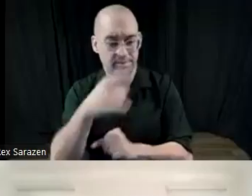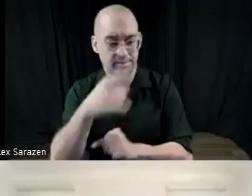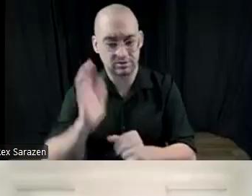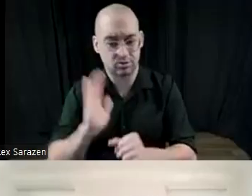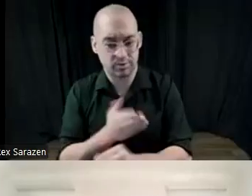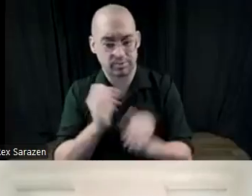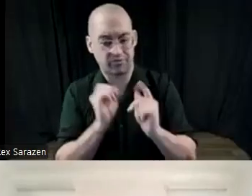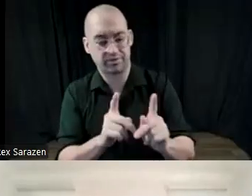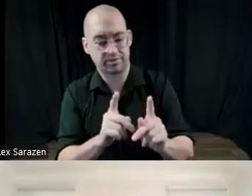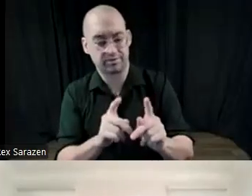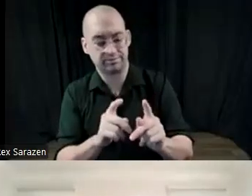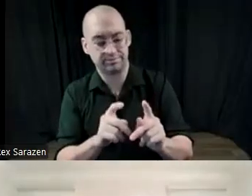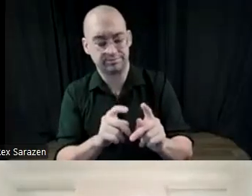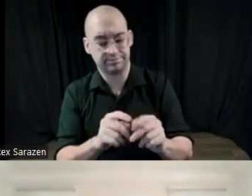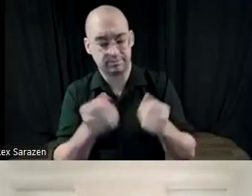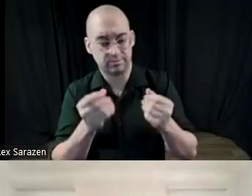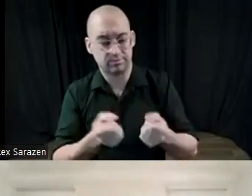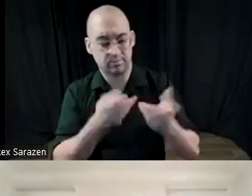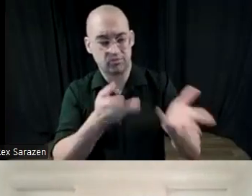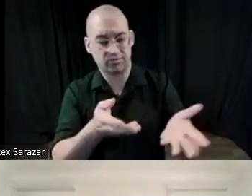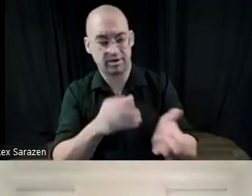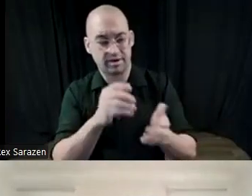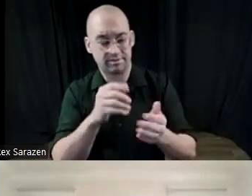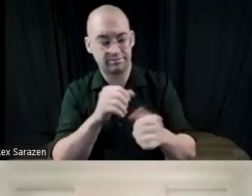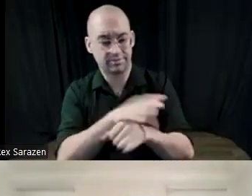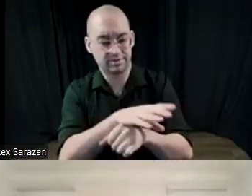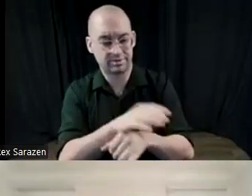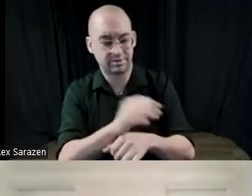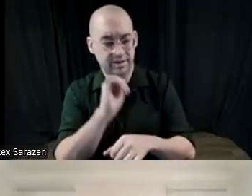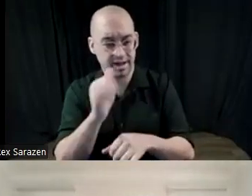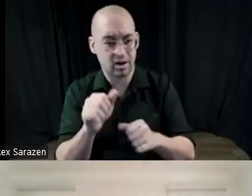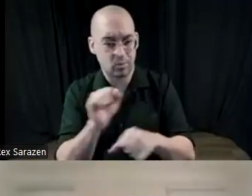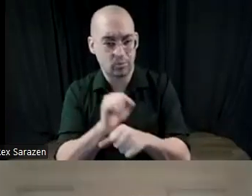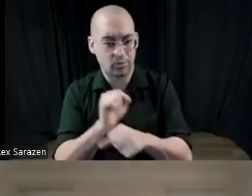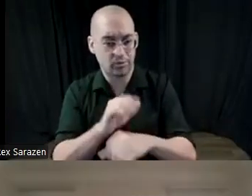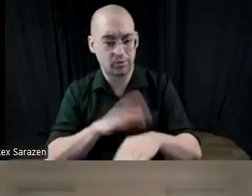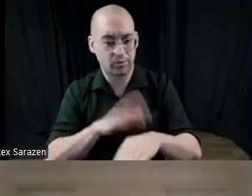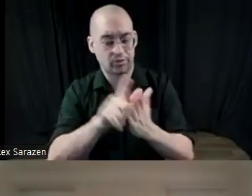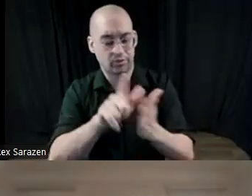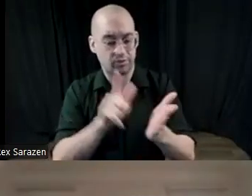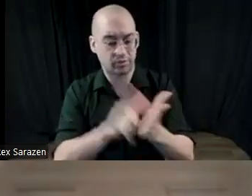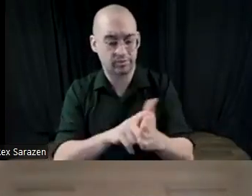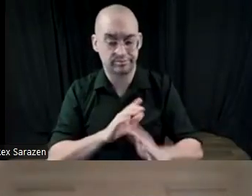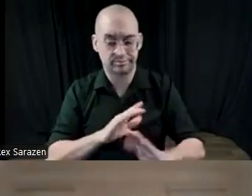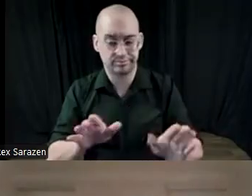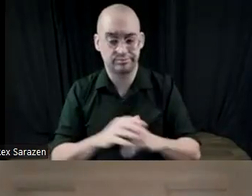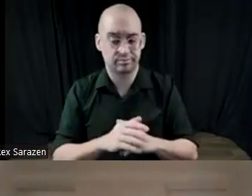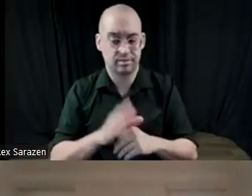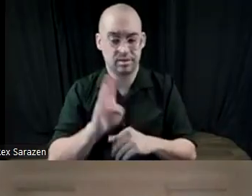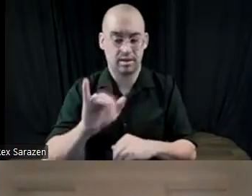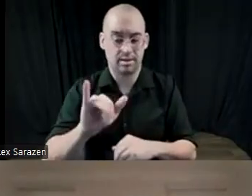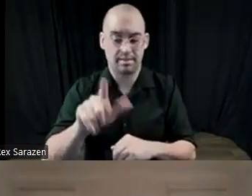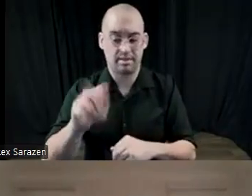advice, but we're not the people that are actively working on legislation. But our bylaws were changed, and